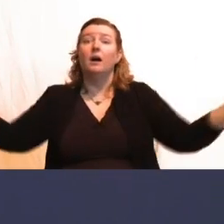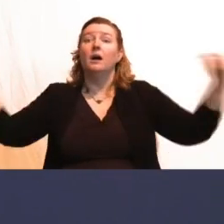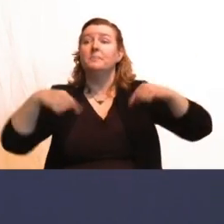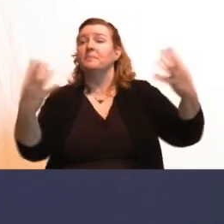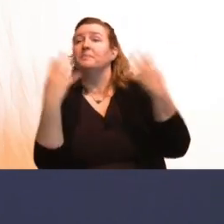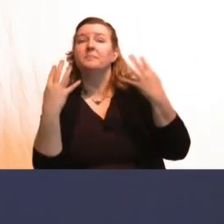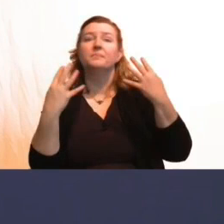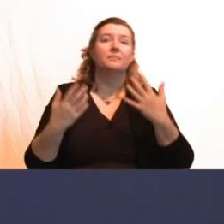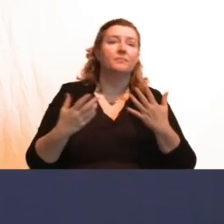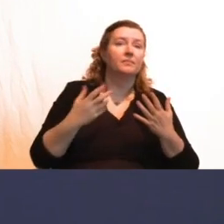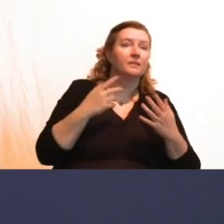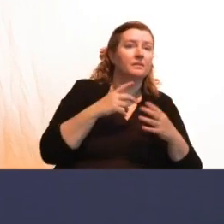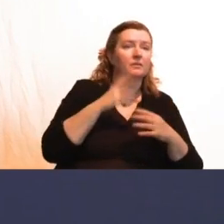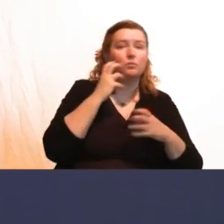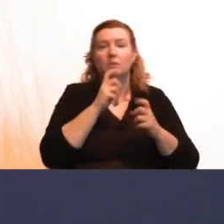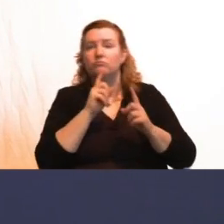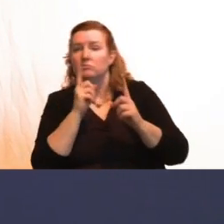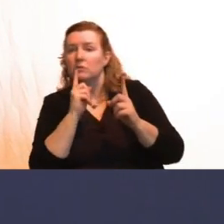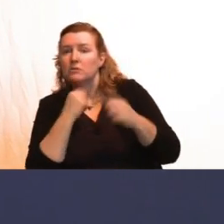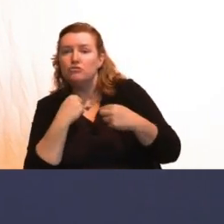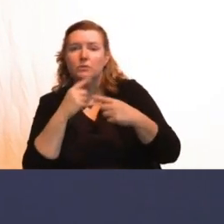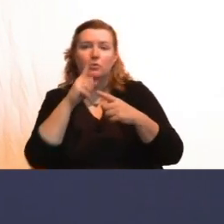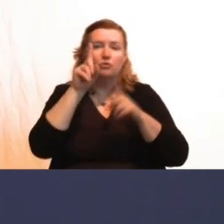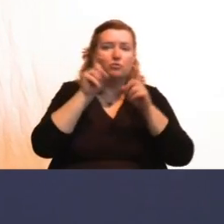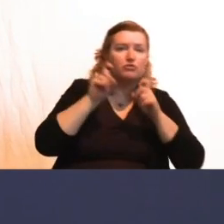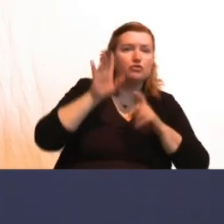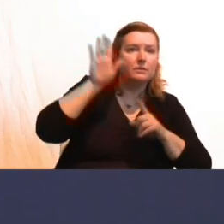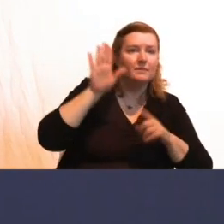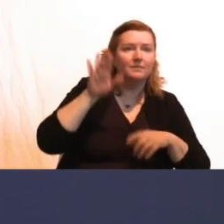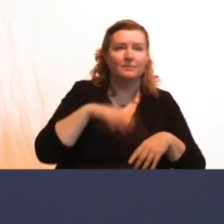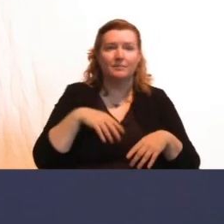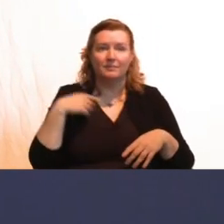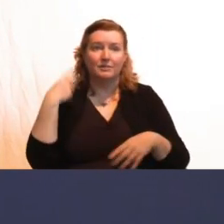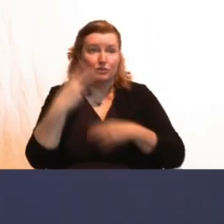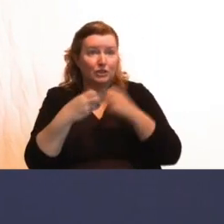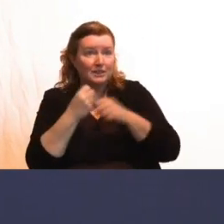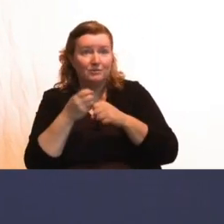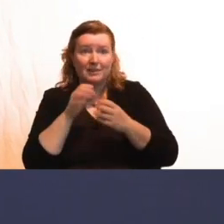counted. You asked us a total of 6,211 questions.